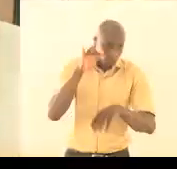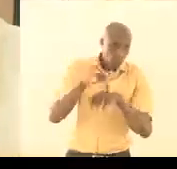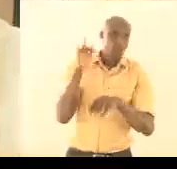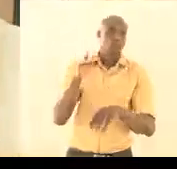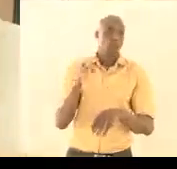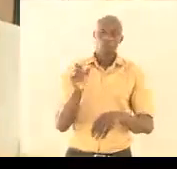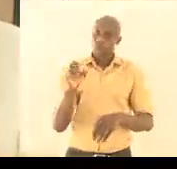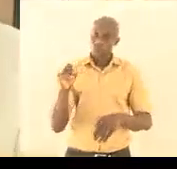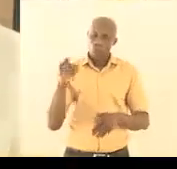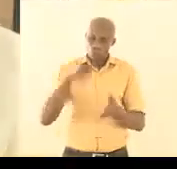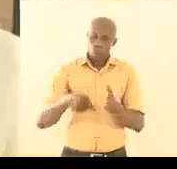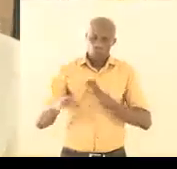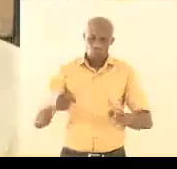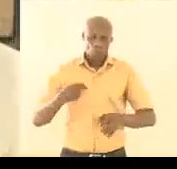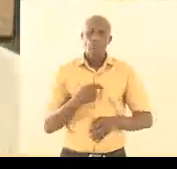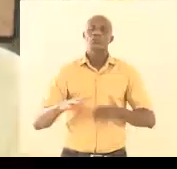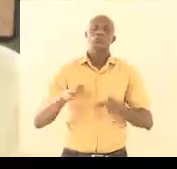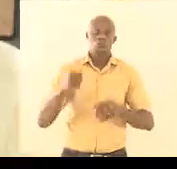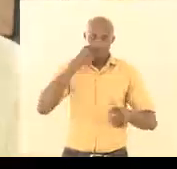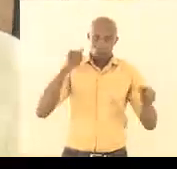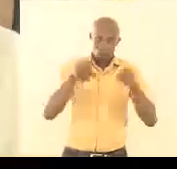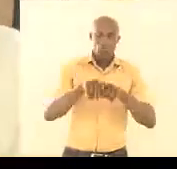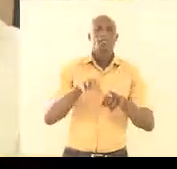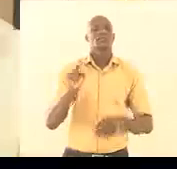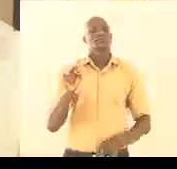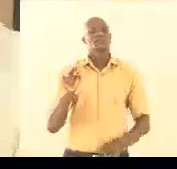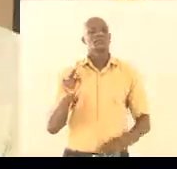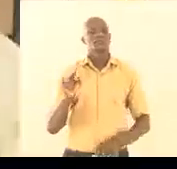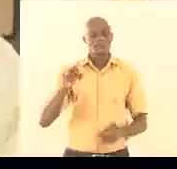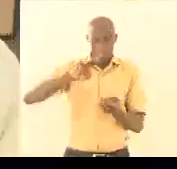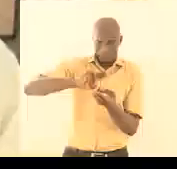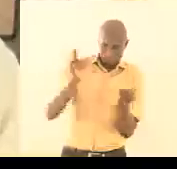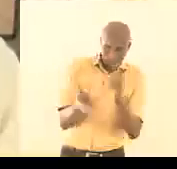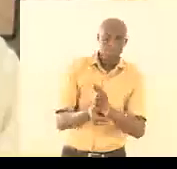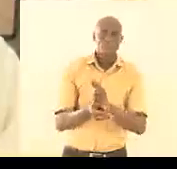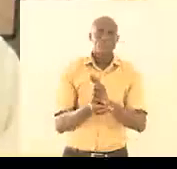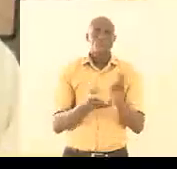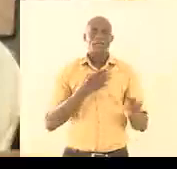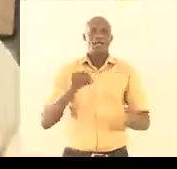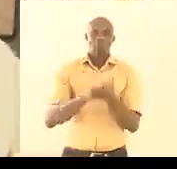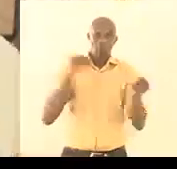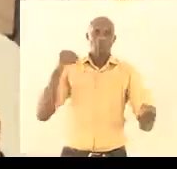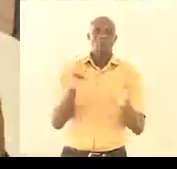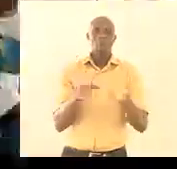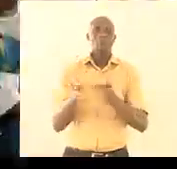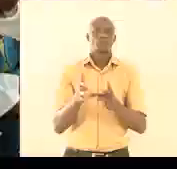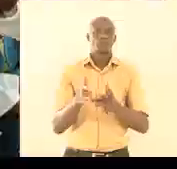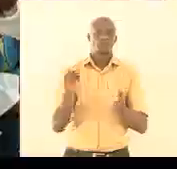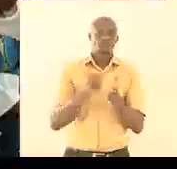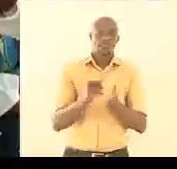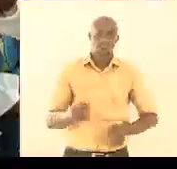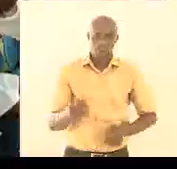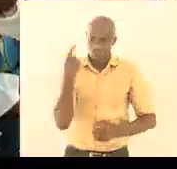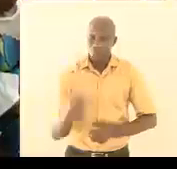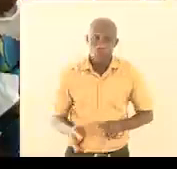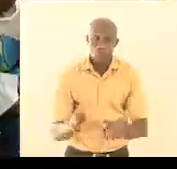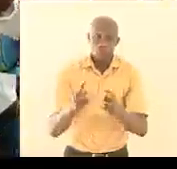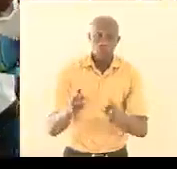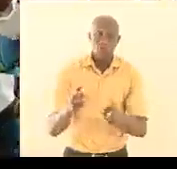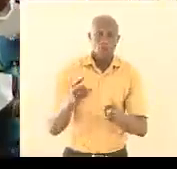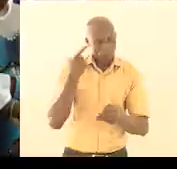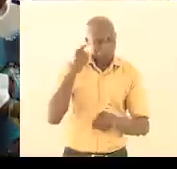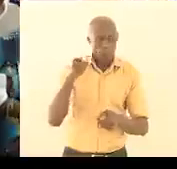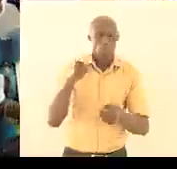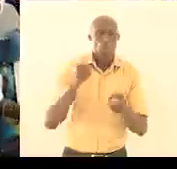heart. And they say, so what do we do, brothers? Repent and believe Jesus. That's the only way for you to